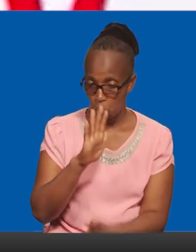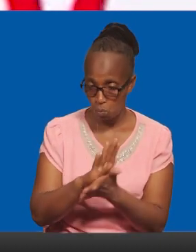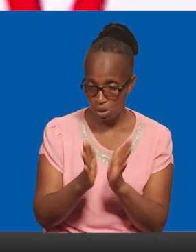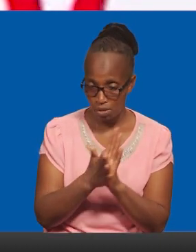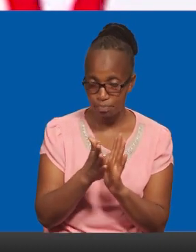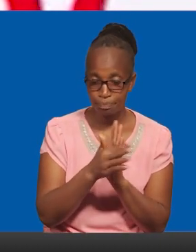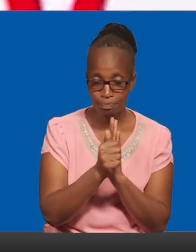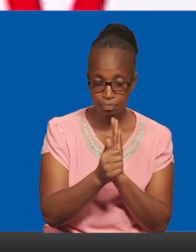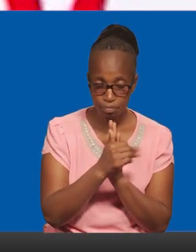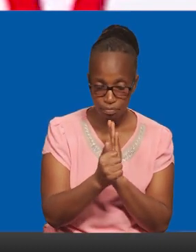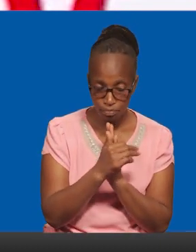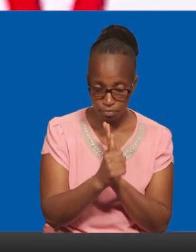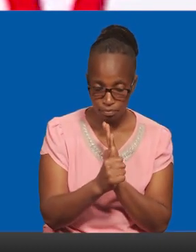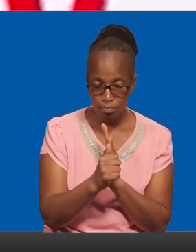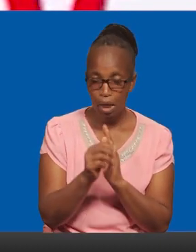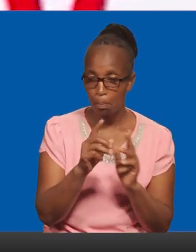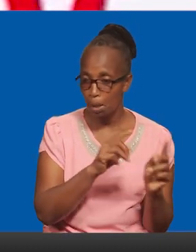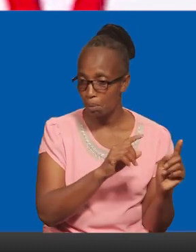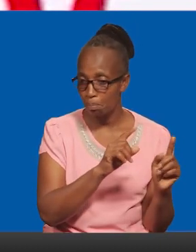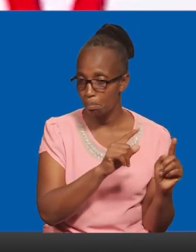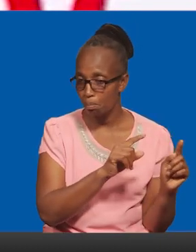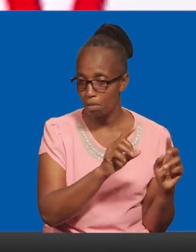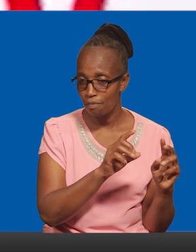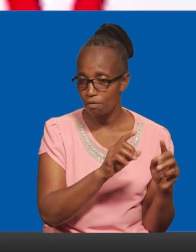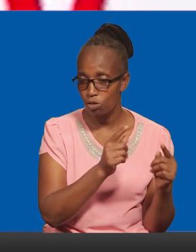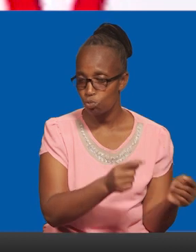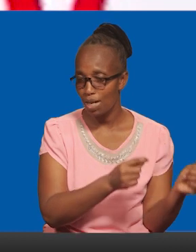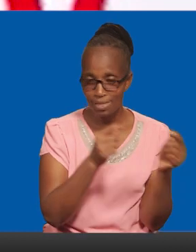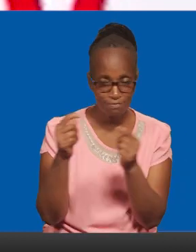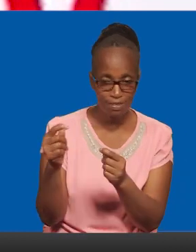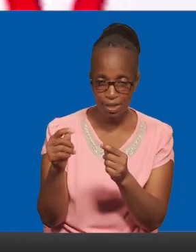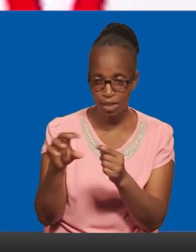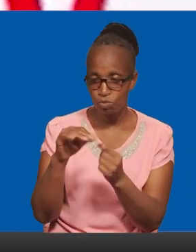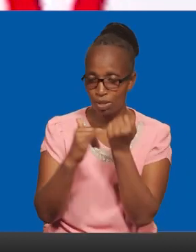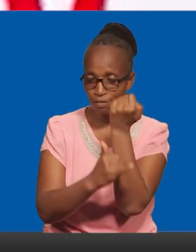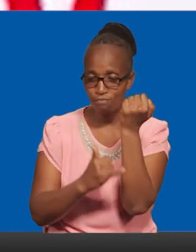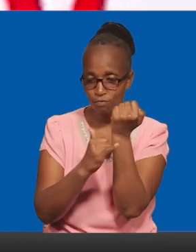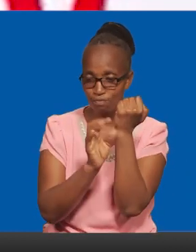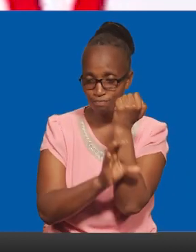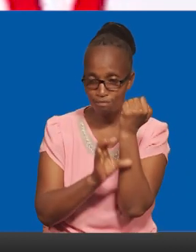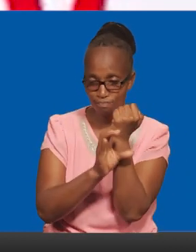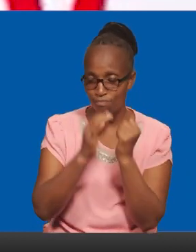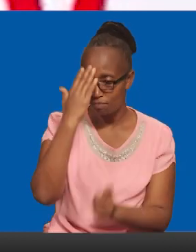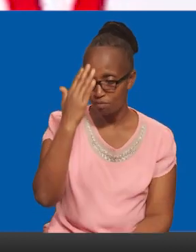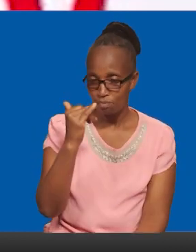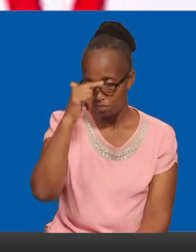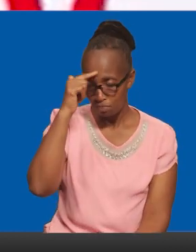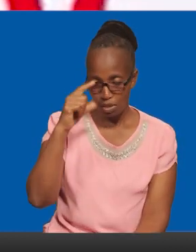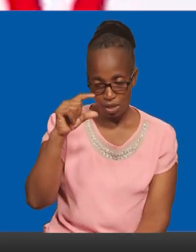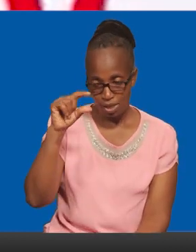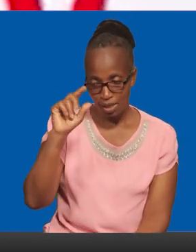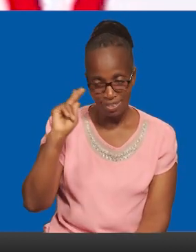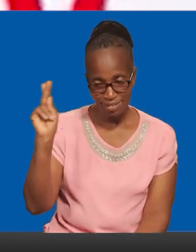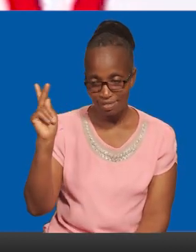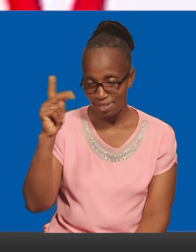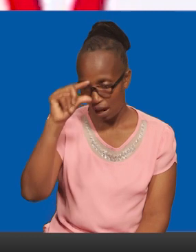Young people with the new skills and knowledge that we need are being exported because the government cannot